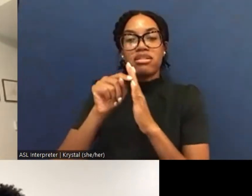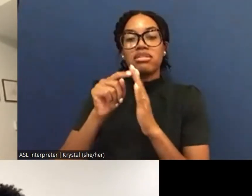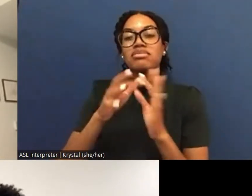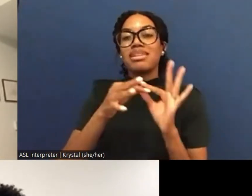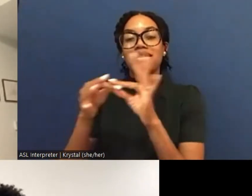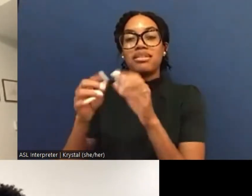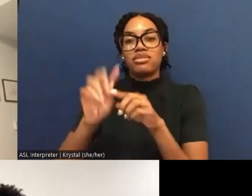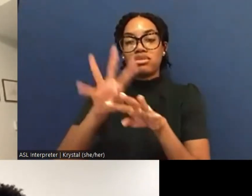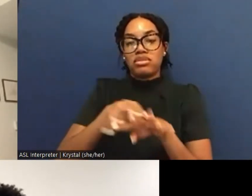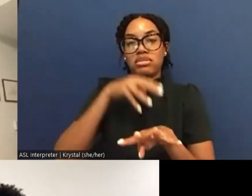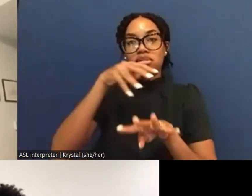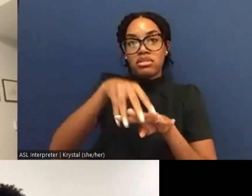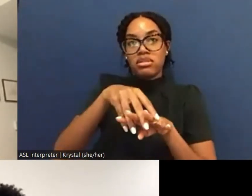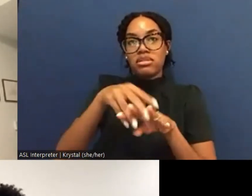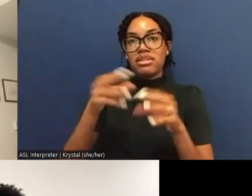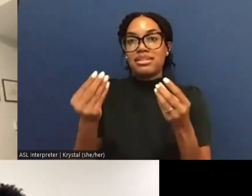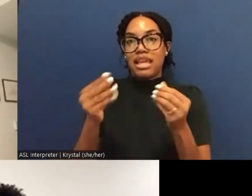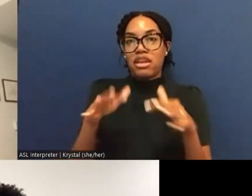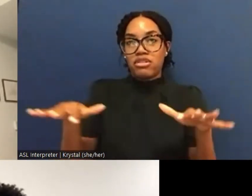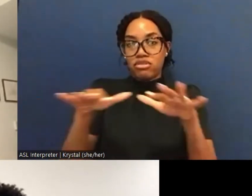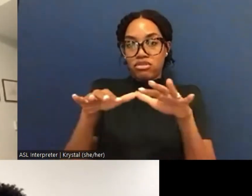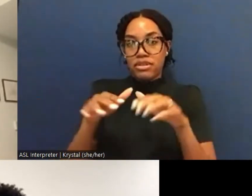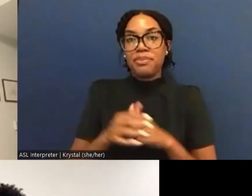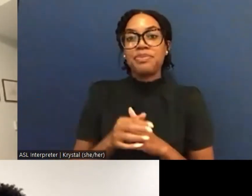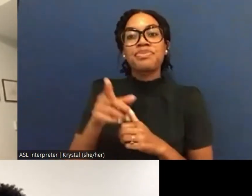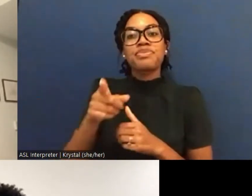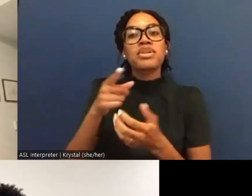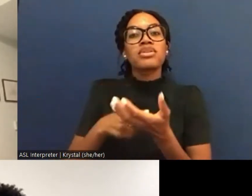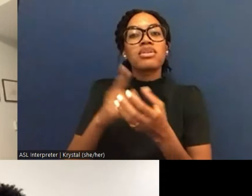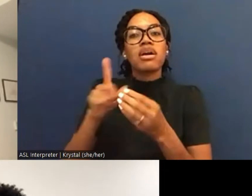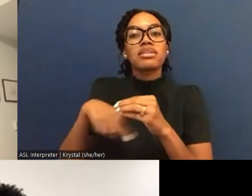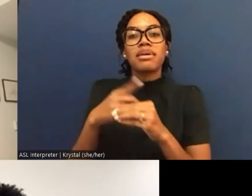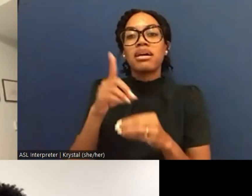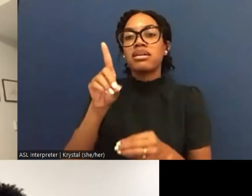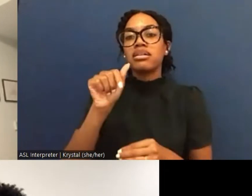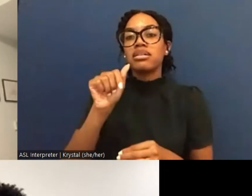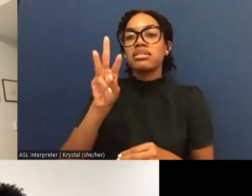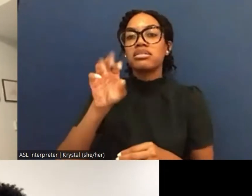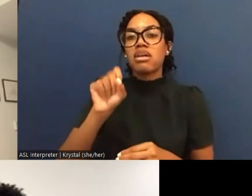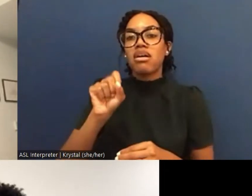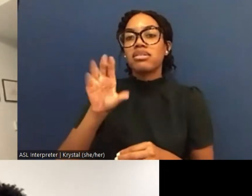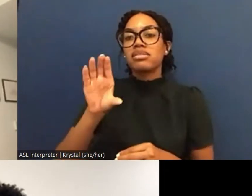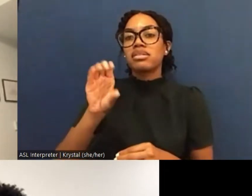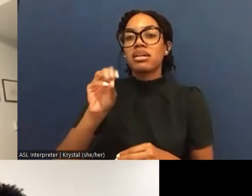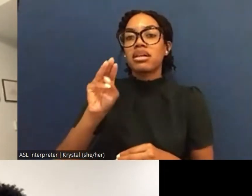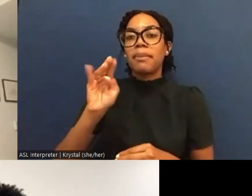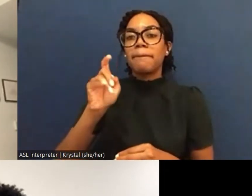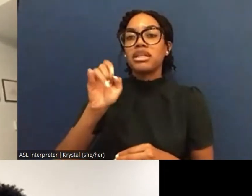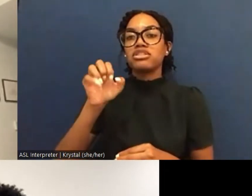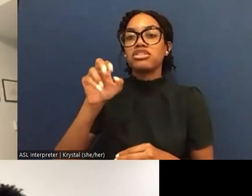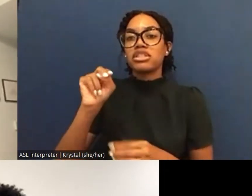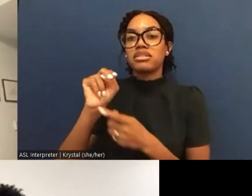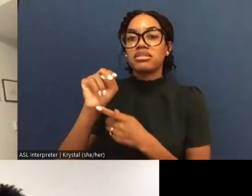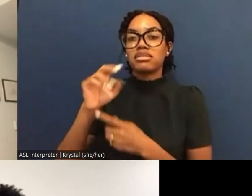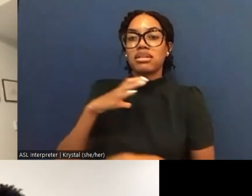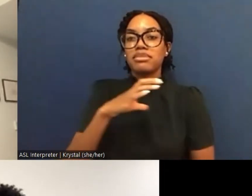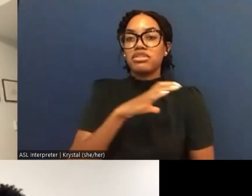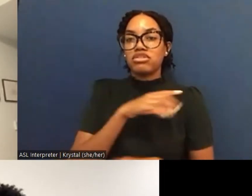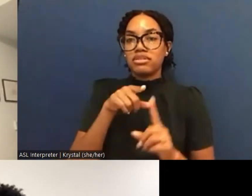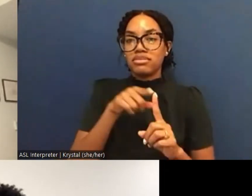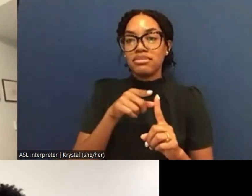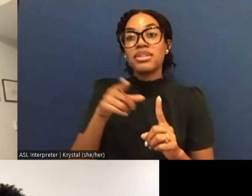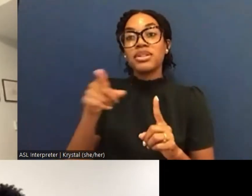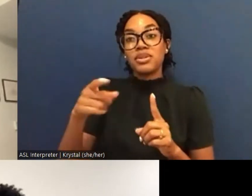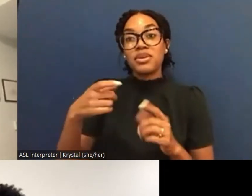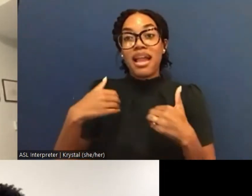land allocation process, and its record holds powerful testimonies, including testimony from your great-great-grandmother,